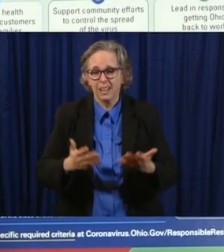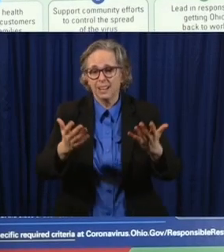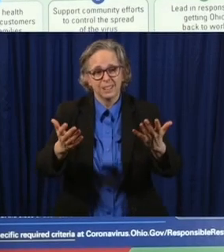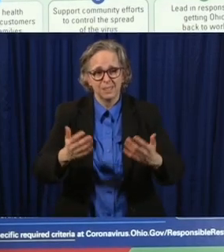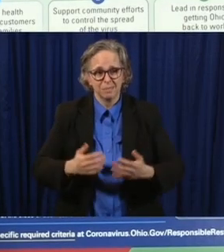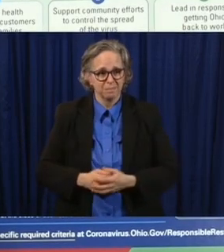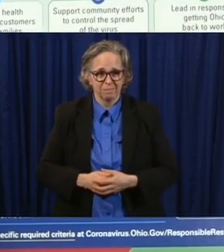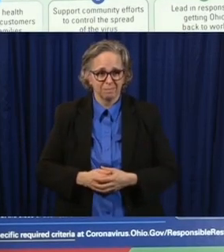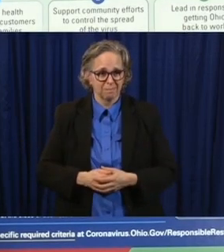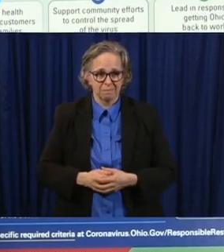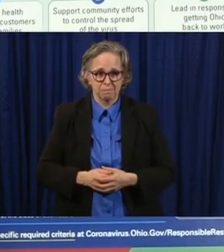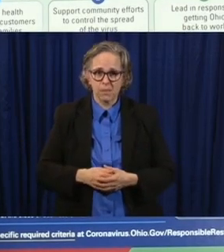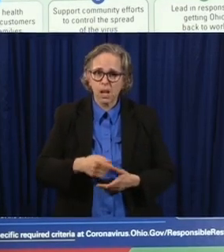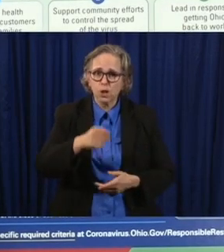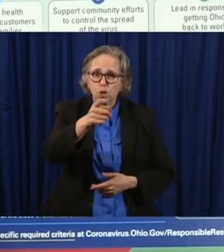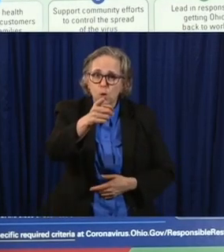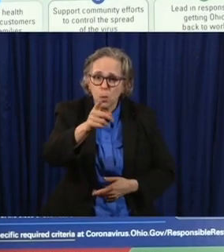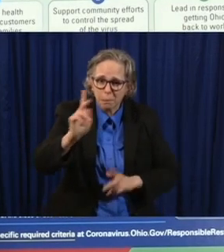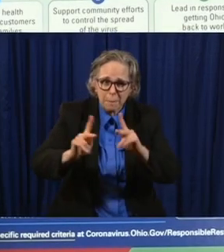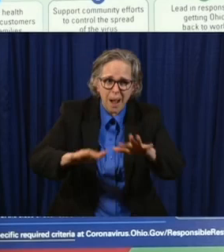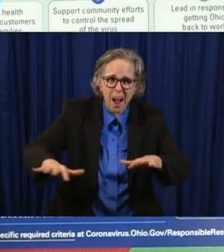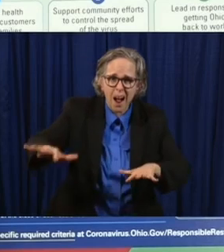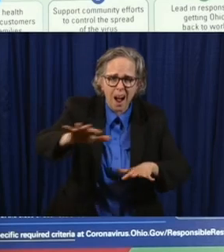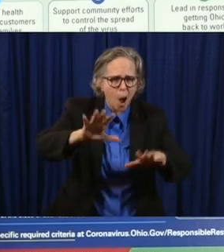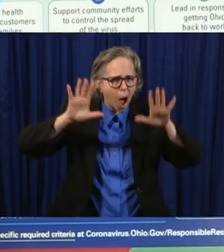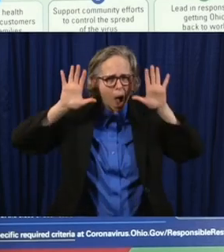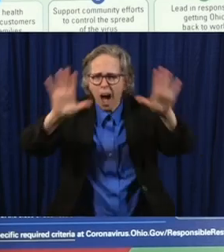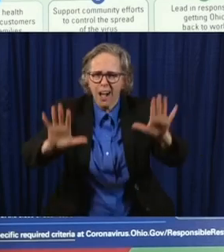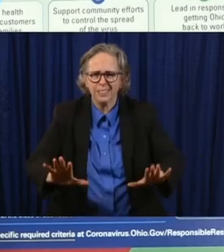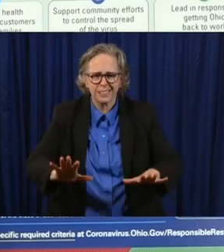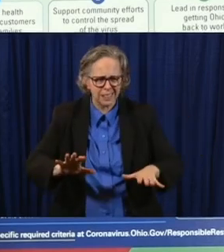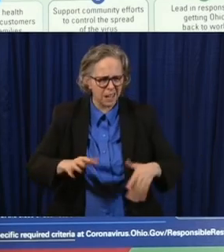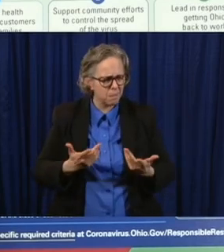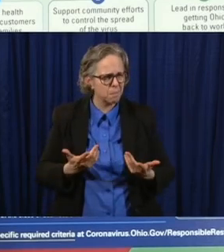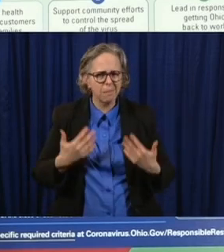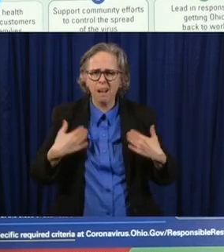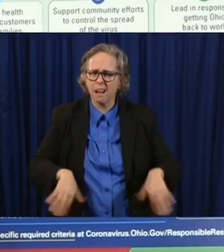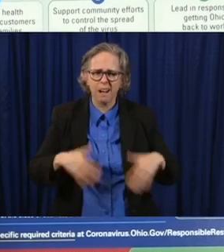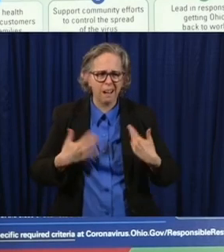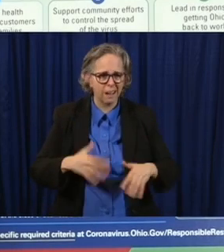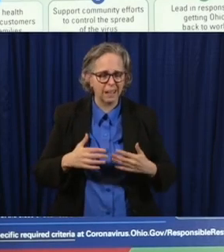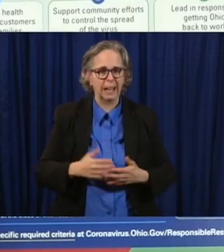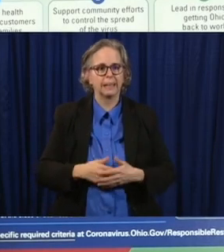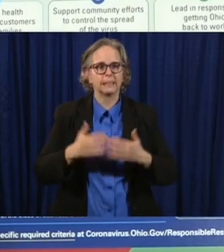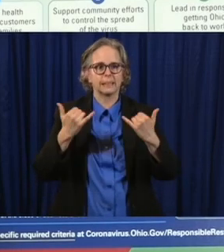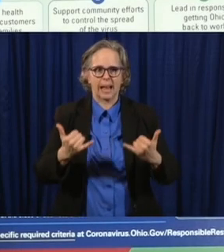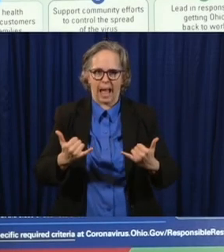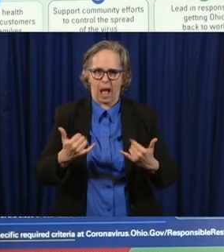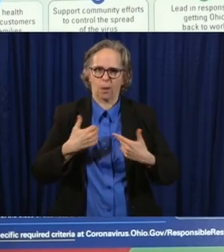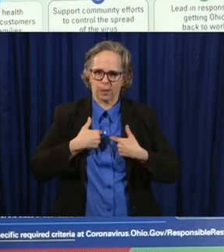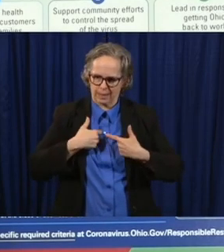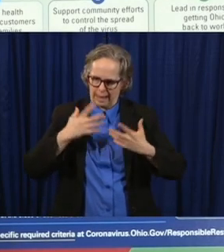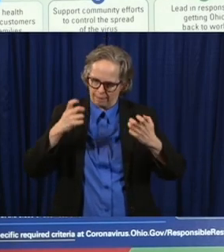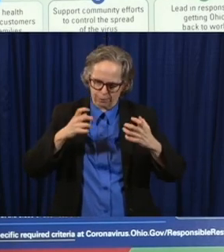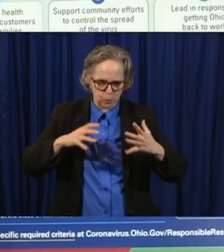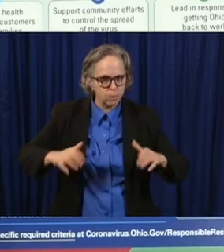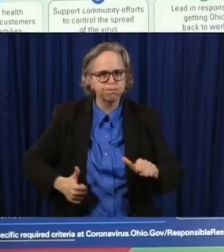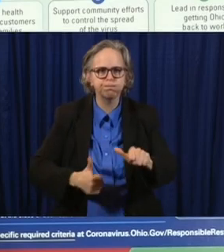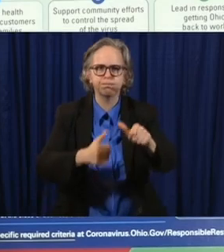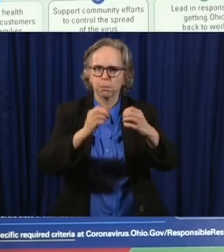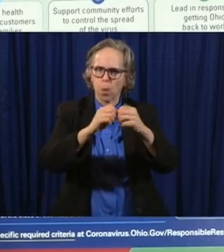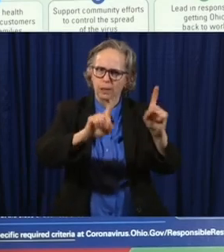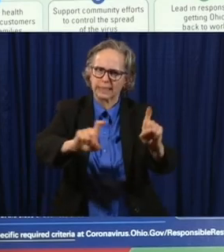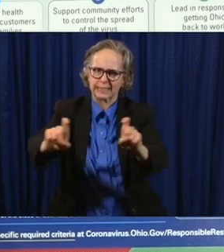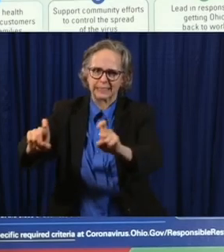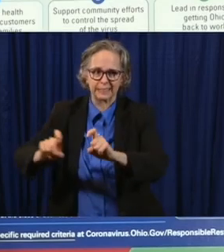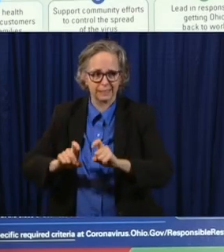magnificent job. They got us here. Number two, we now have the testing. Number three, we now have the tracing